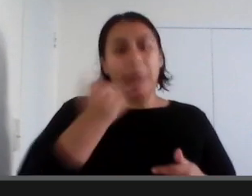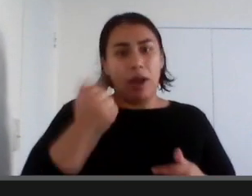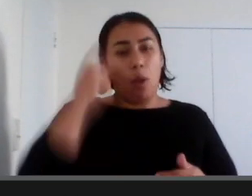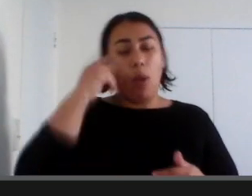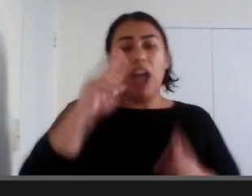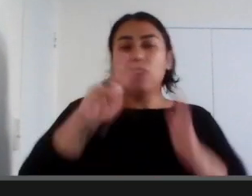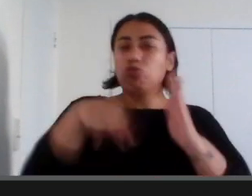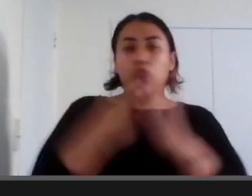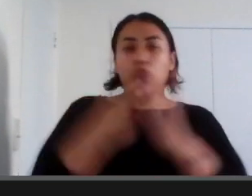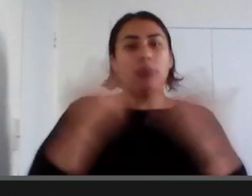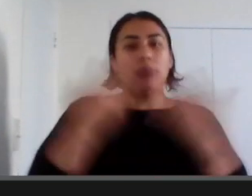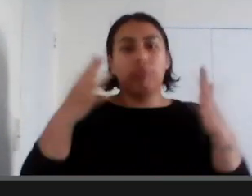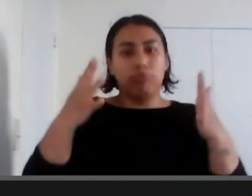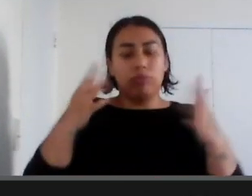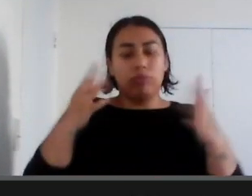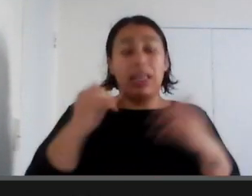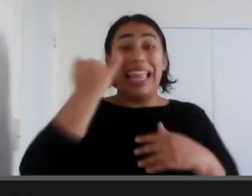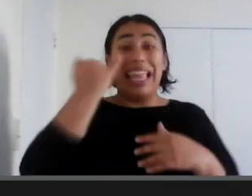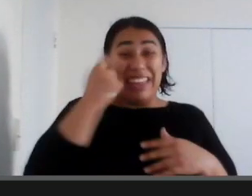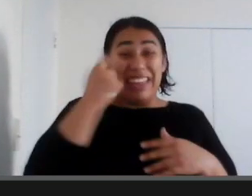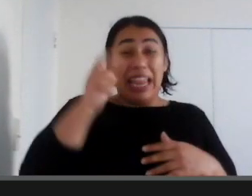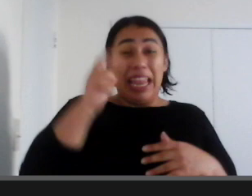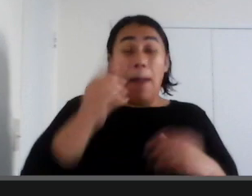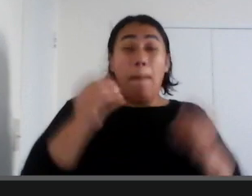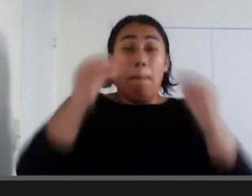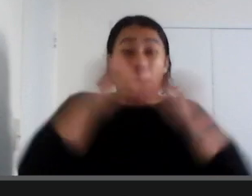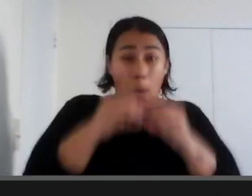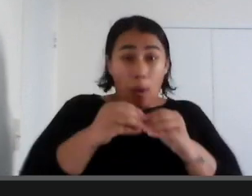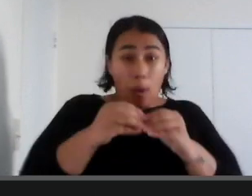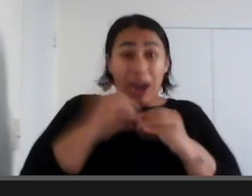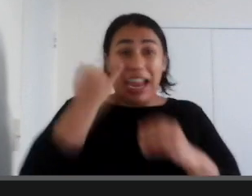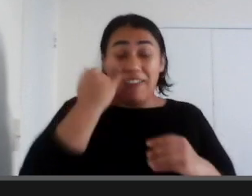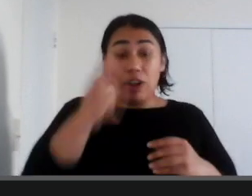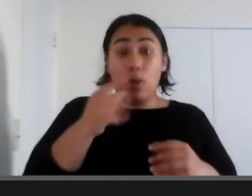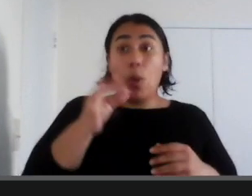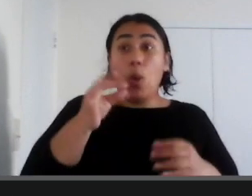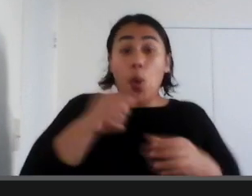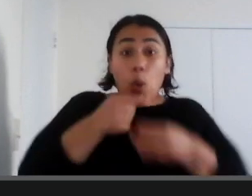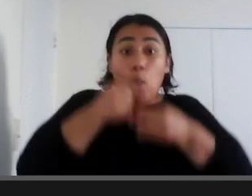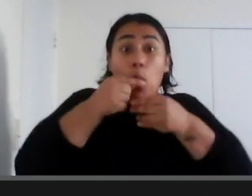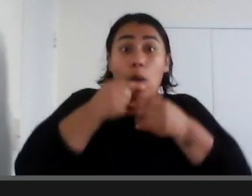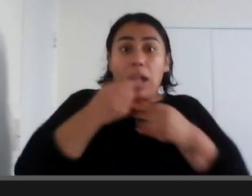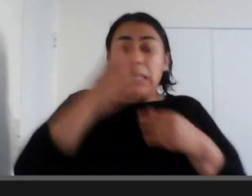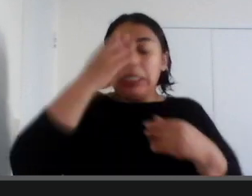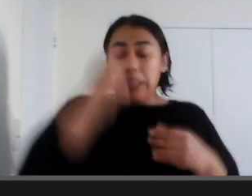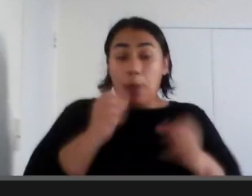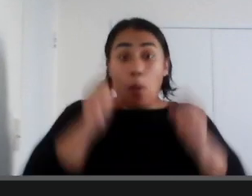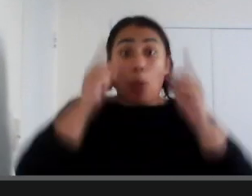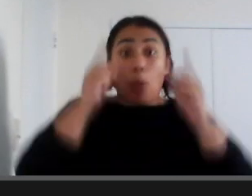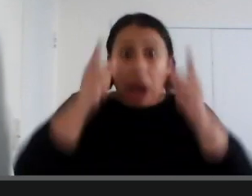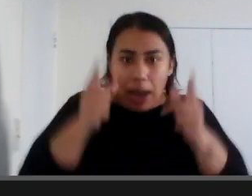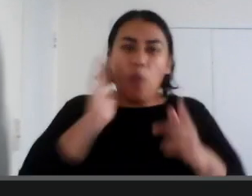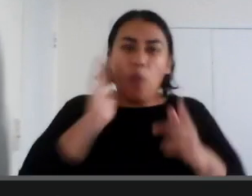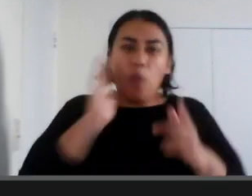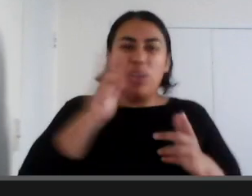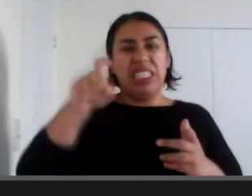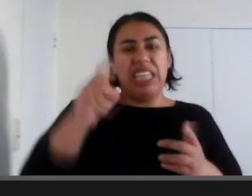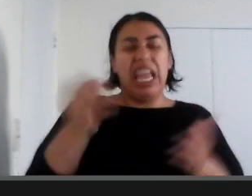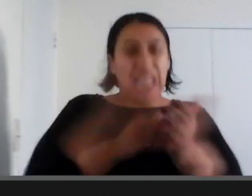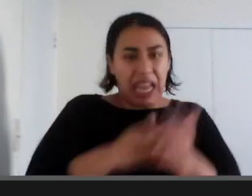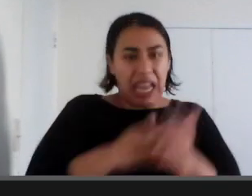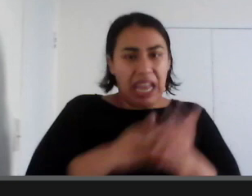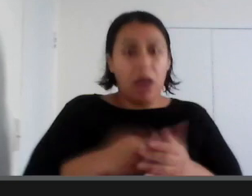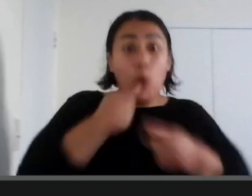varies from patient to patient. Vaporizing dried cannabis is a faster delivery system, but the effects don't last as long